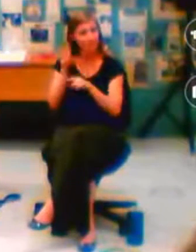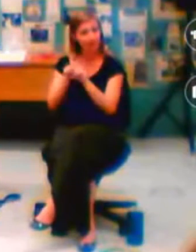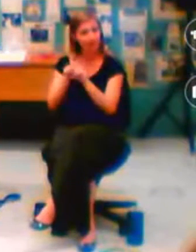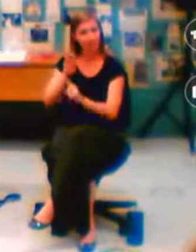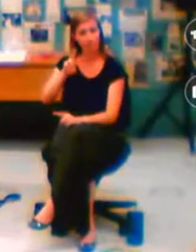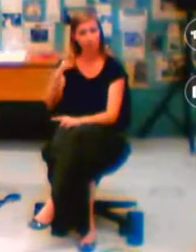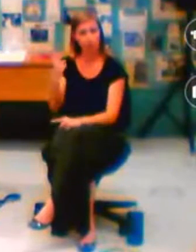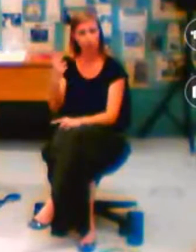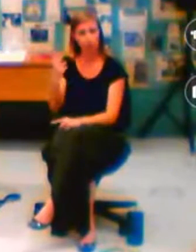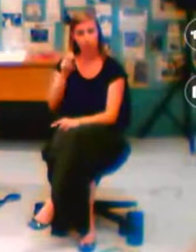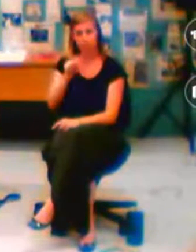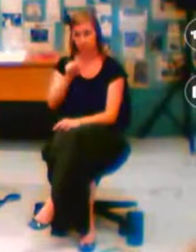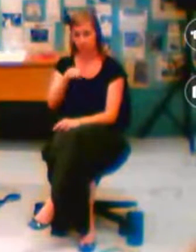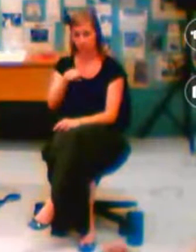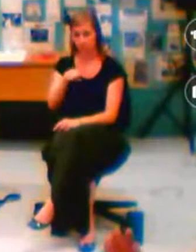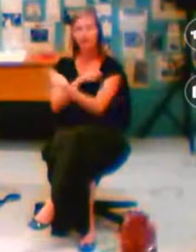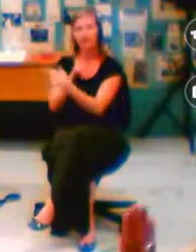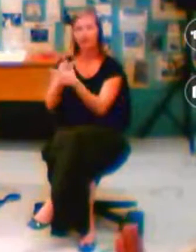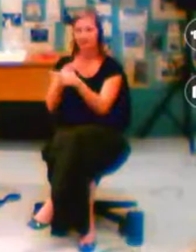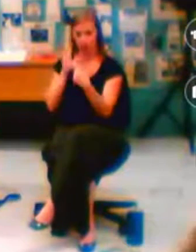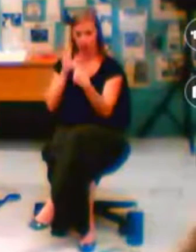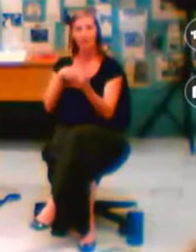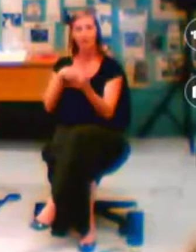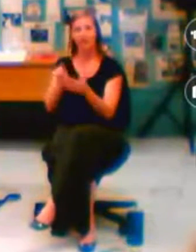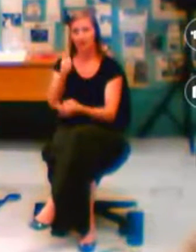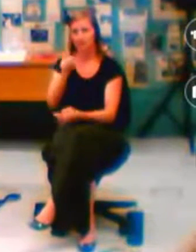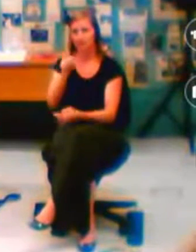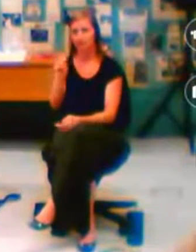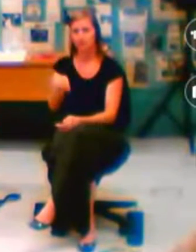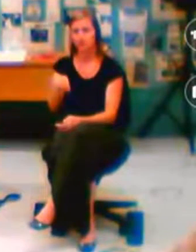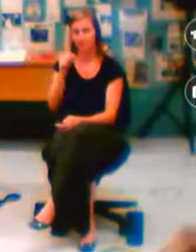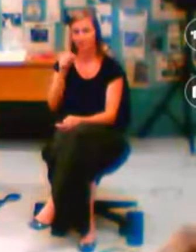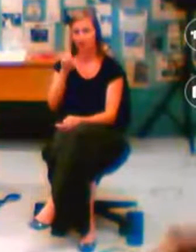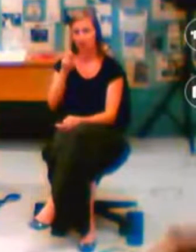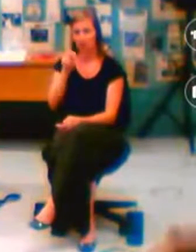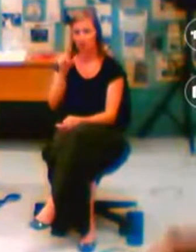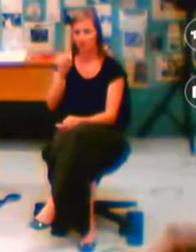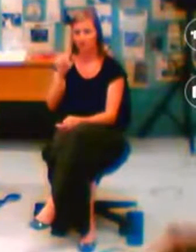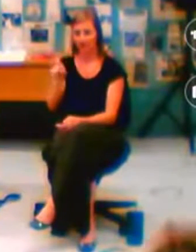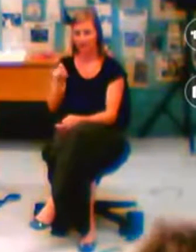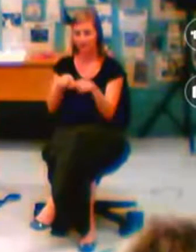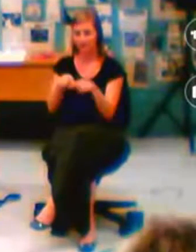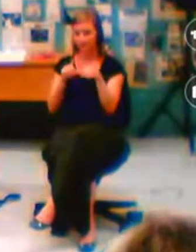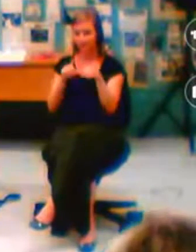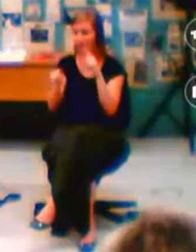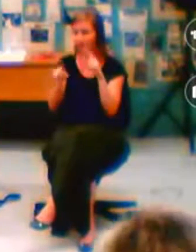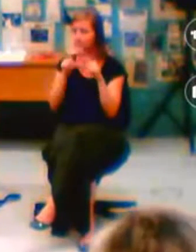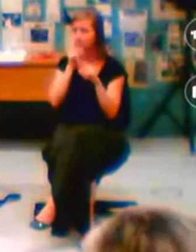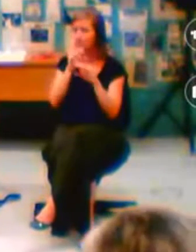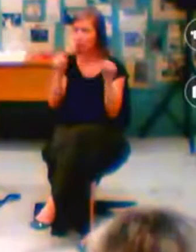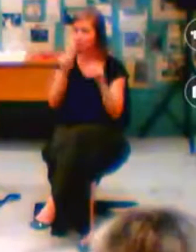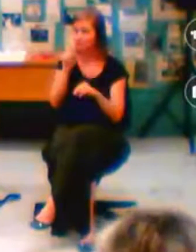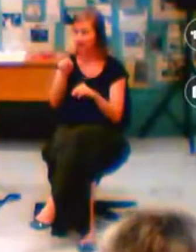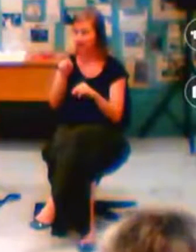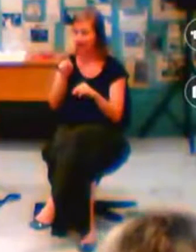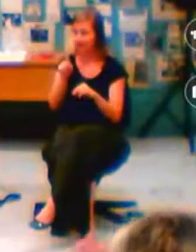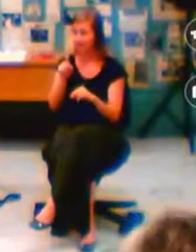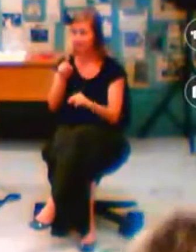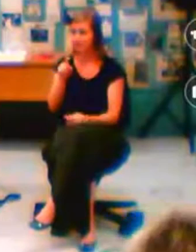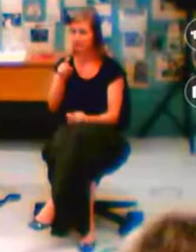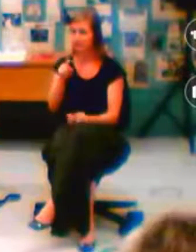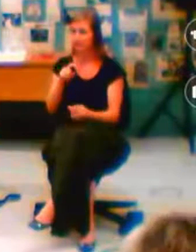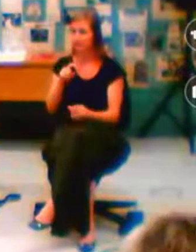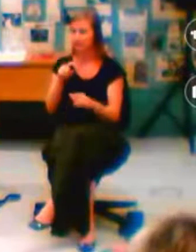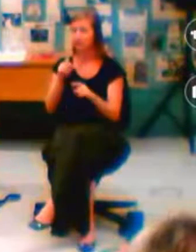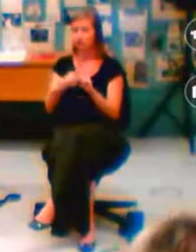vacation. How would somebody like that be handled? They have to file a W-2? Do they have to file a